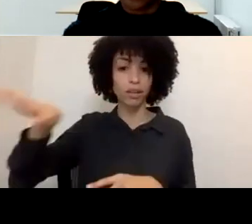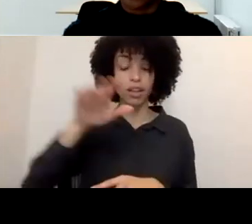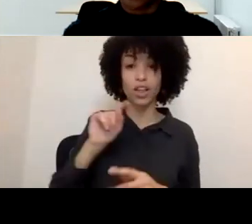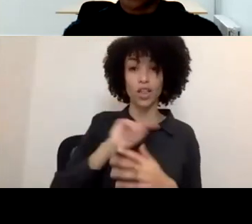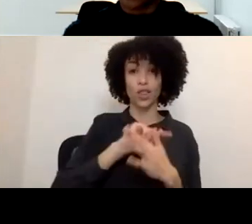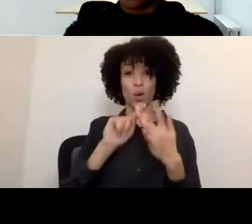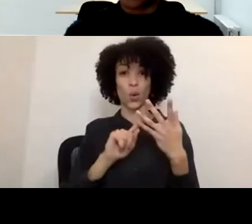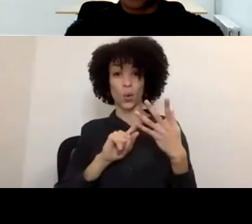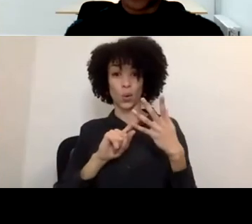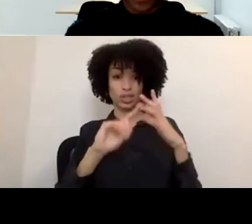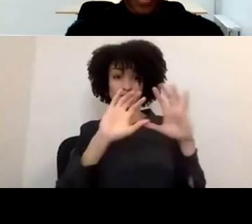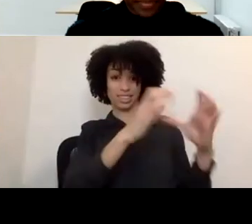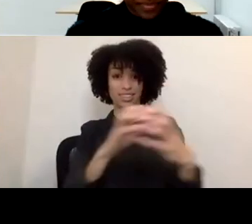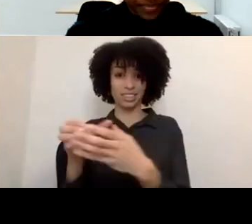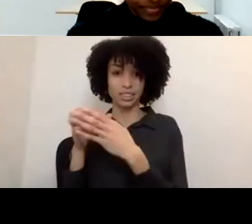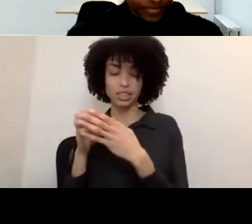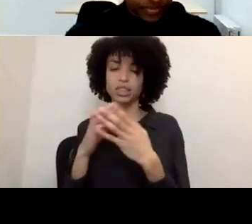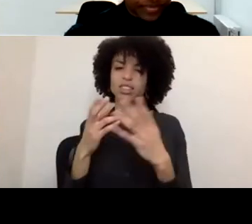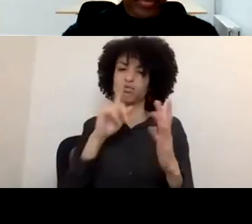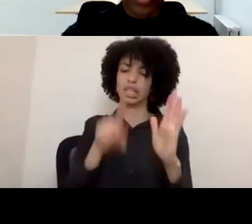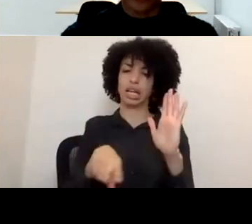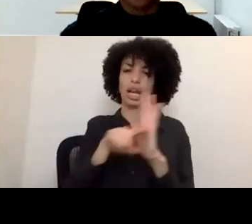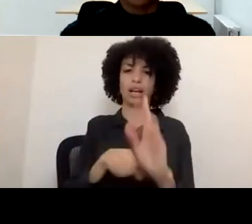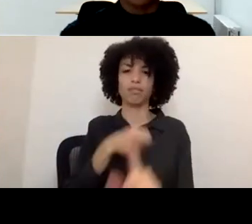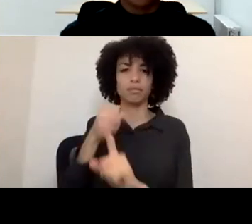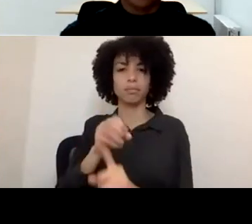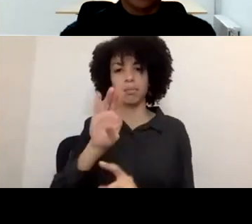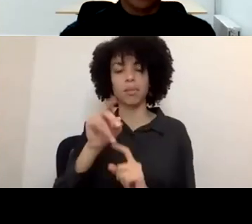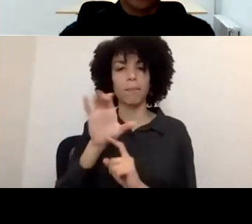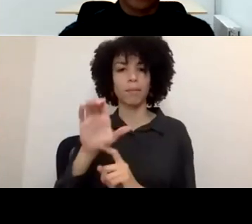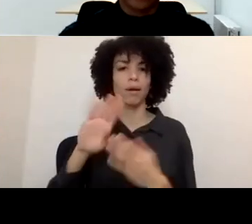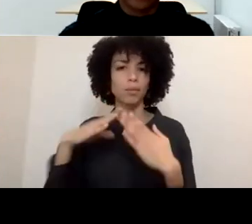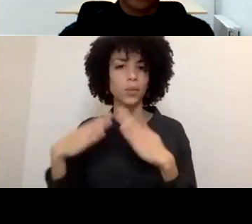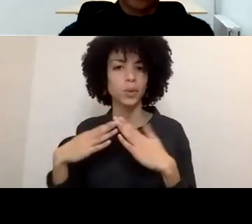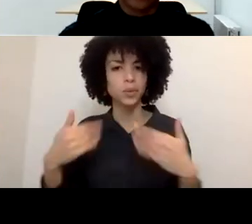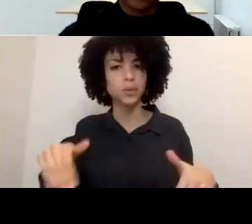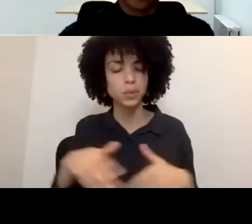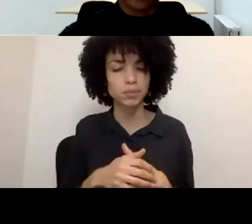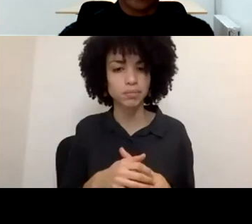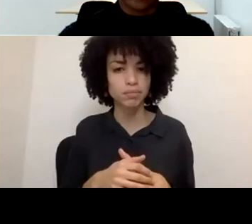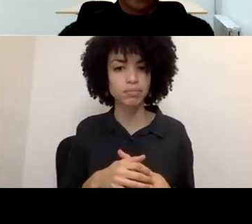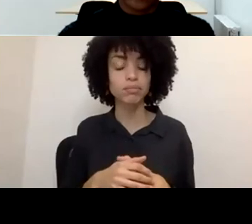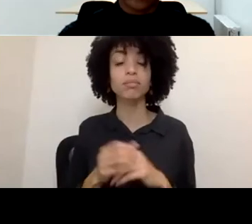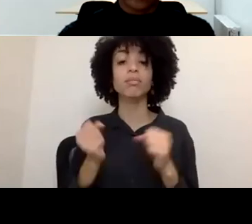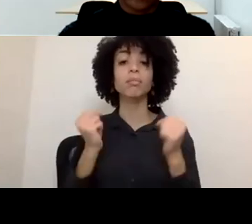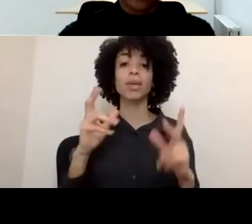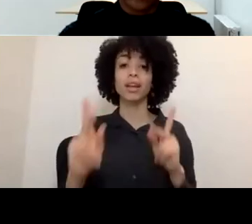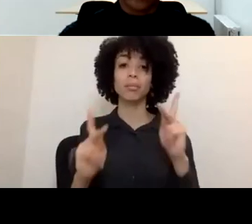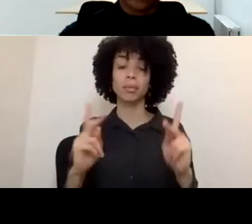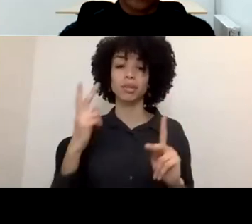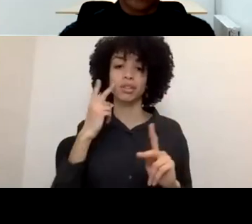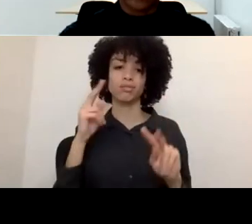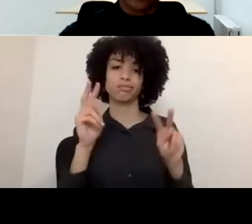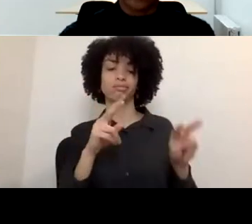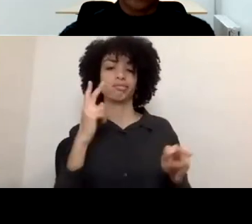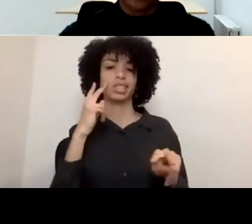historically negatively impacted BIPOC communities most. There are many critics who today see philanthropy as a tool